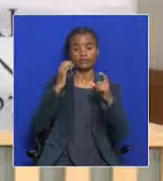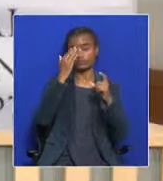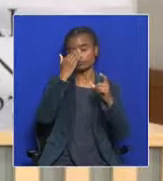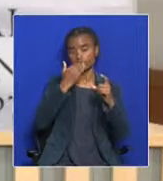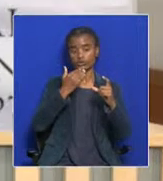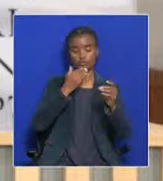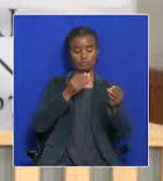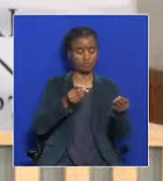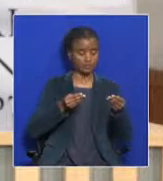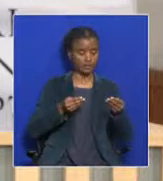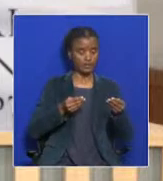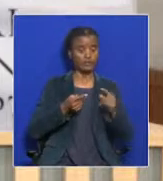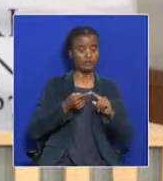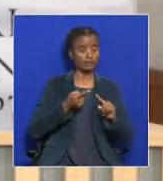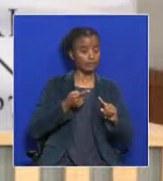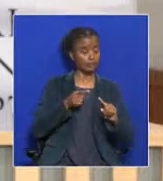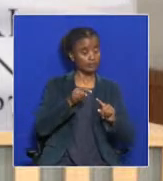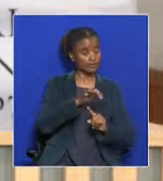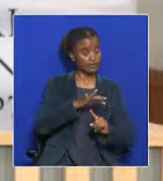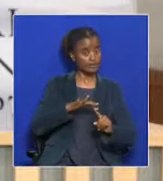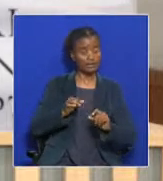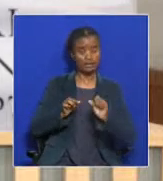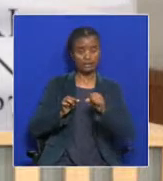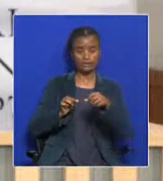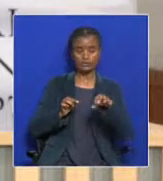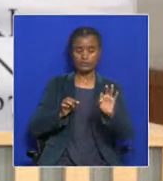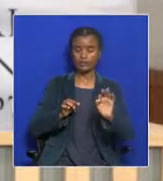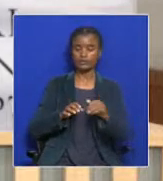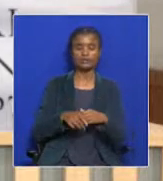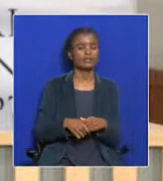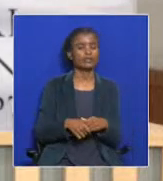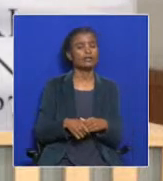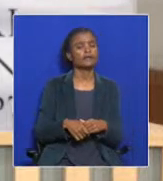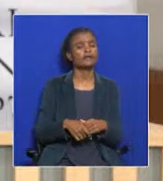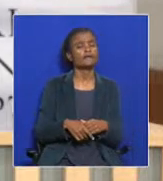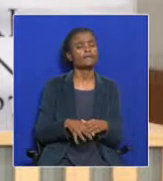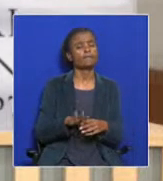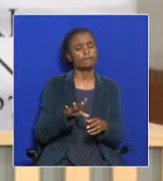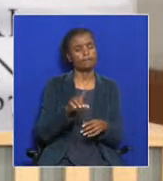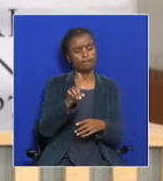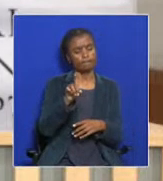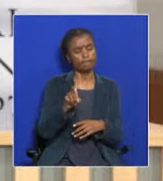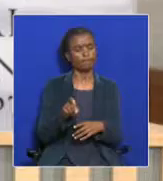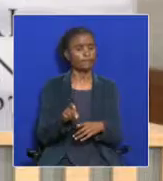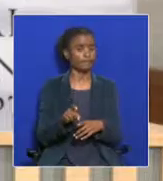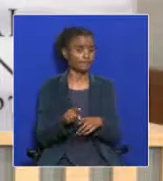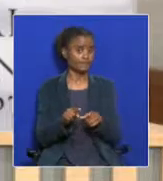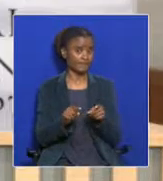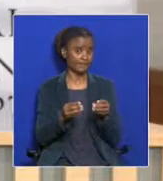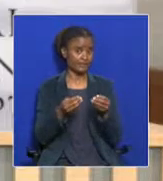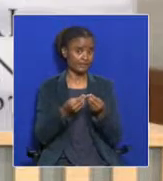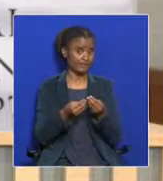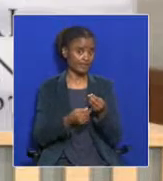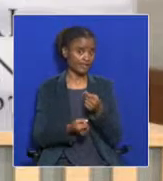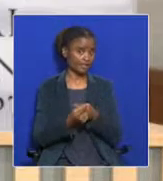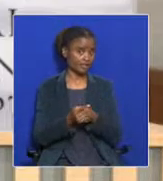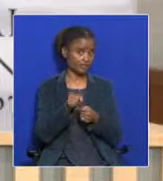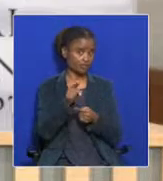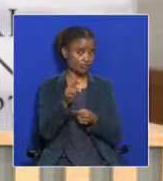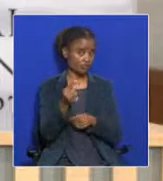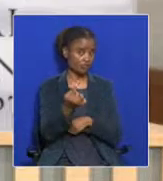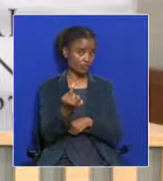Yes. Is that something that happens with you only, or generally it's an issue